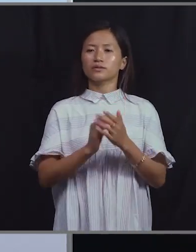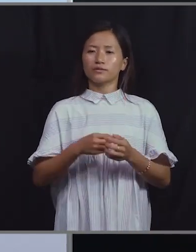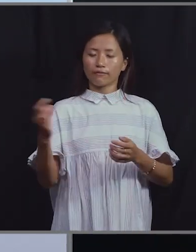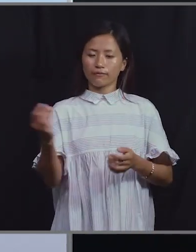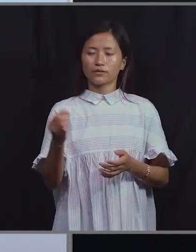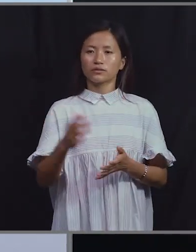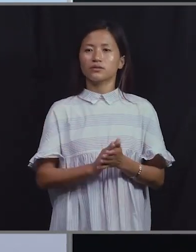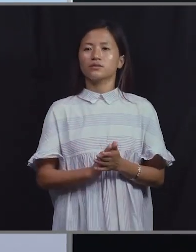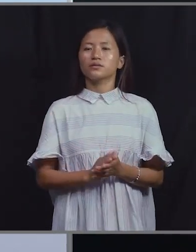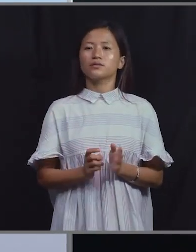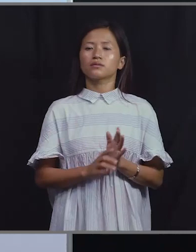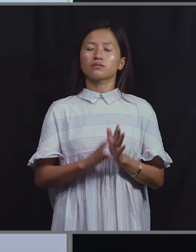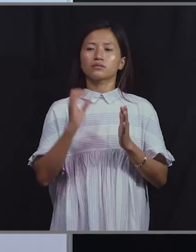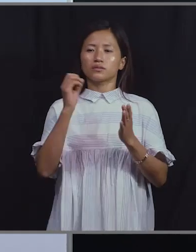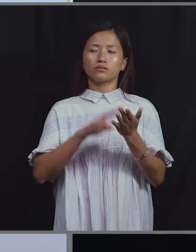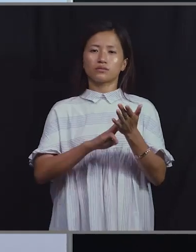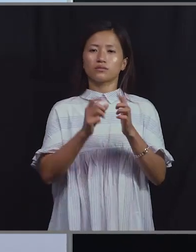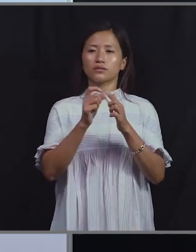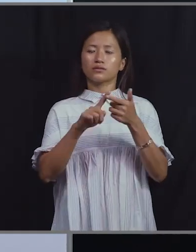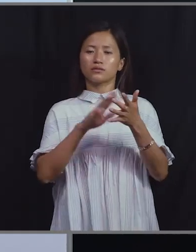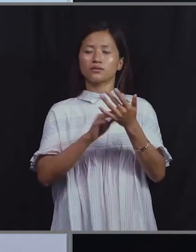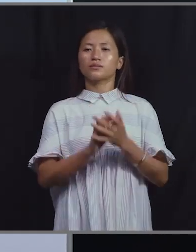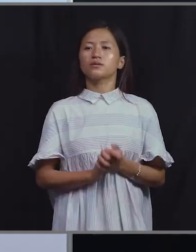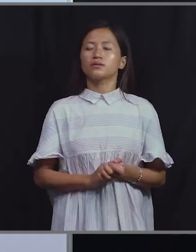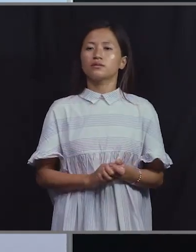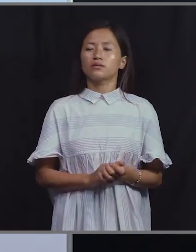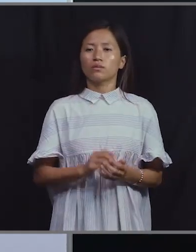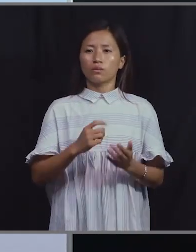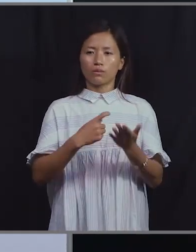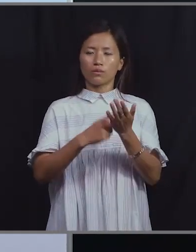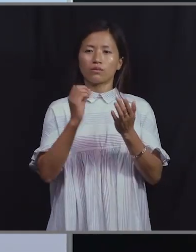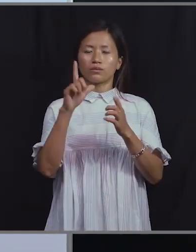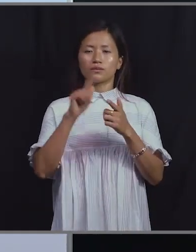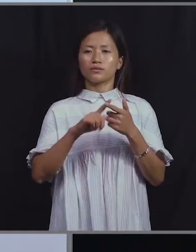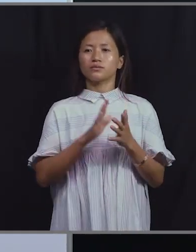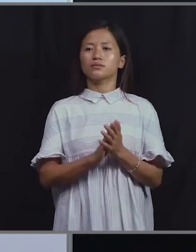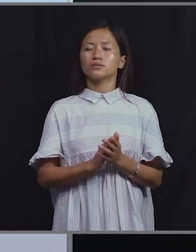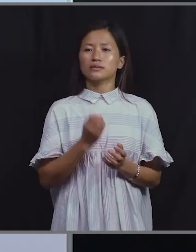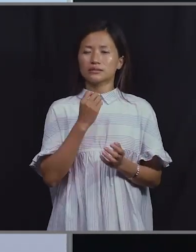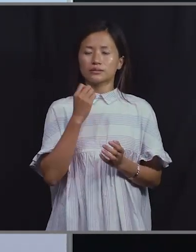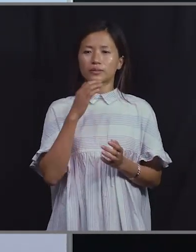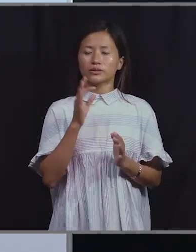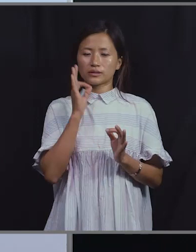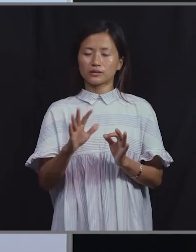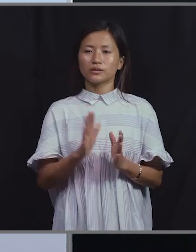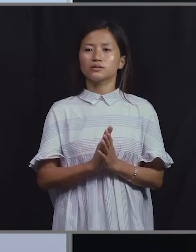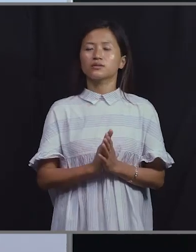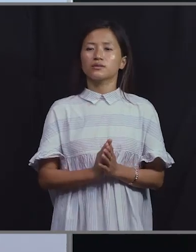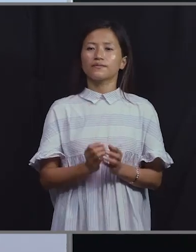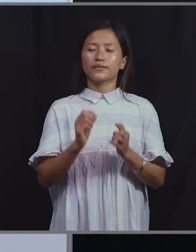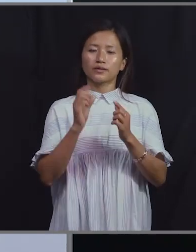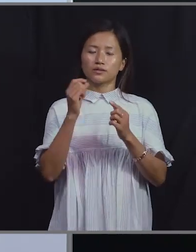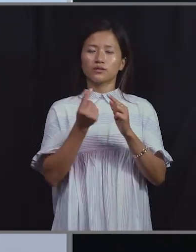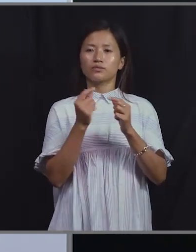fast and he condemned this. The role of the USSR, especially in equipping